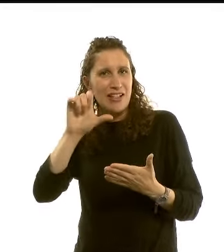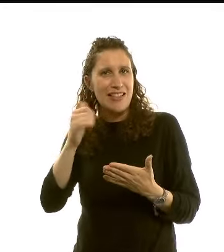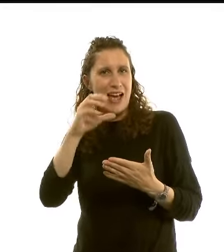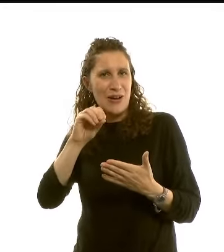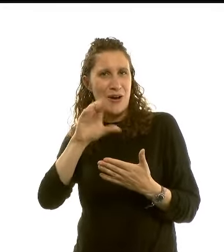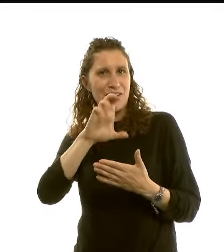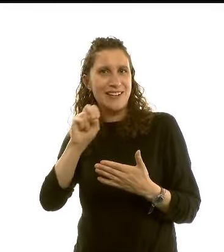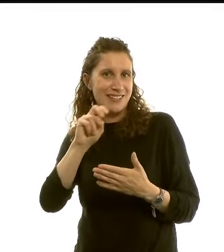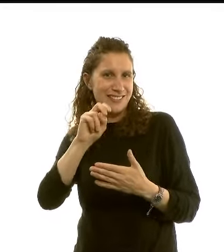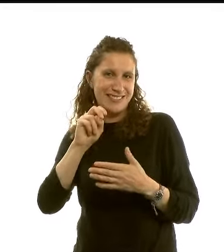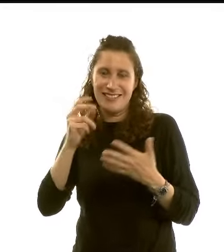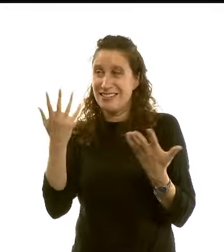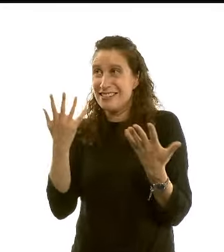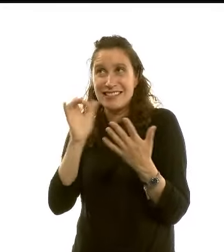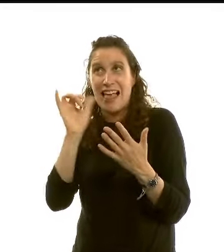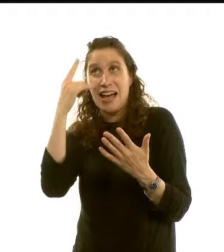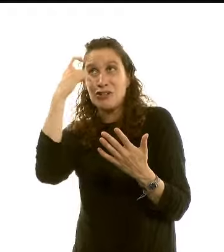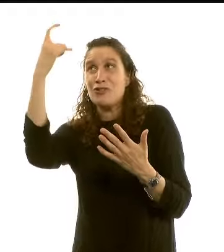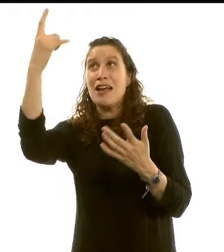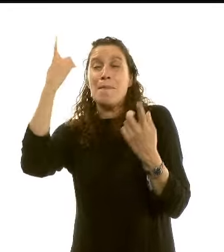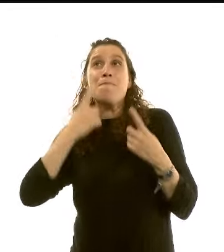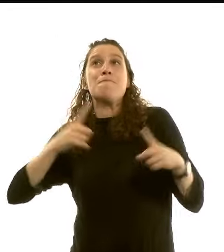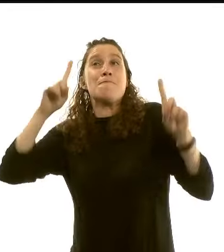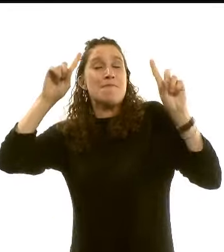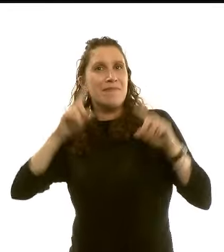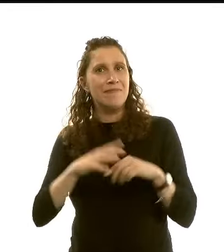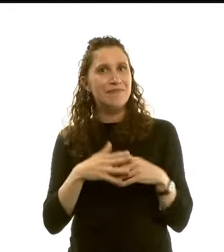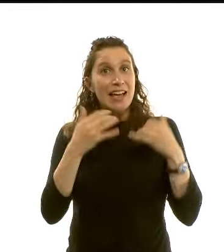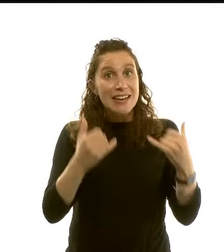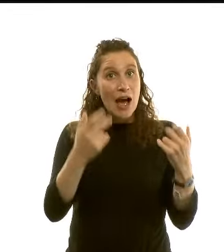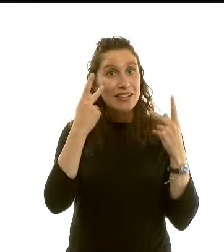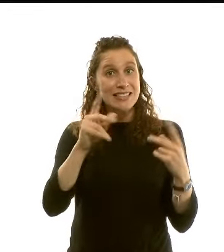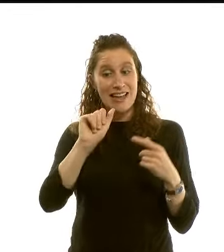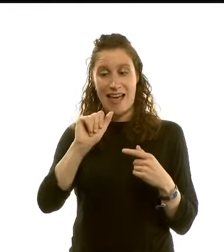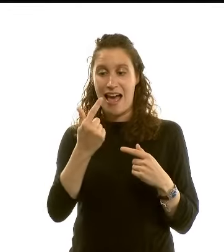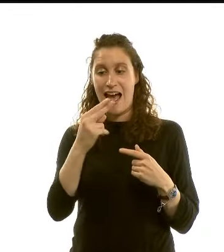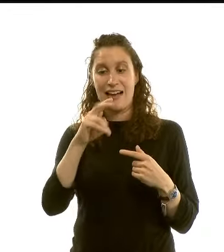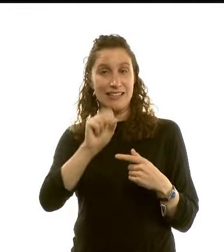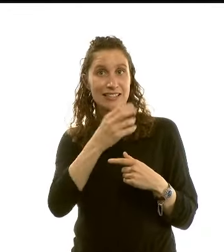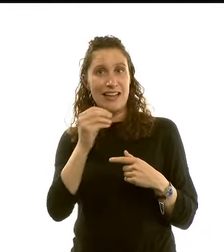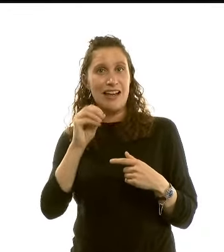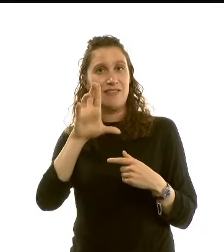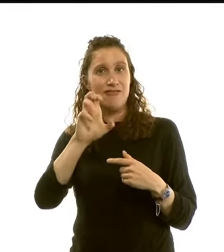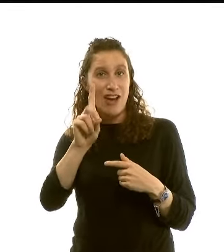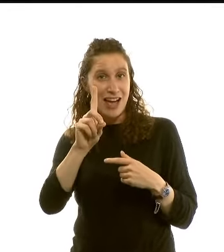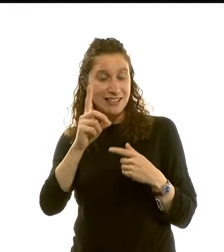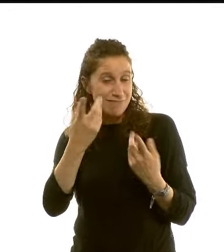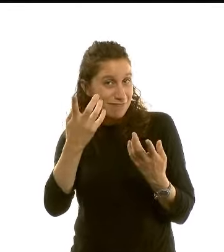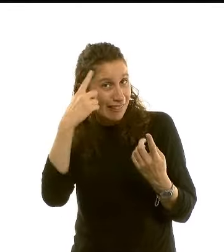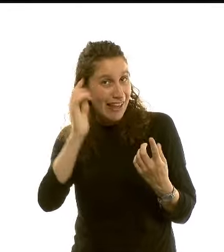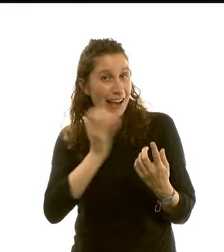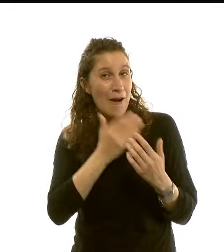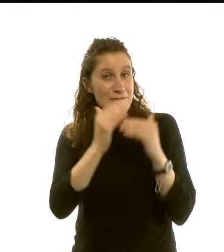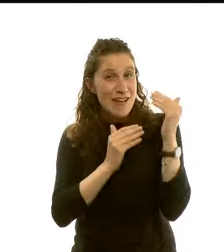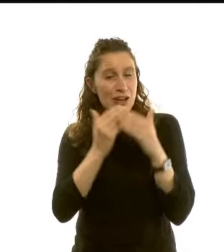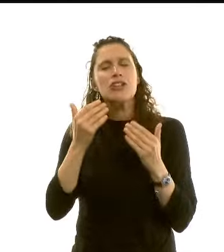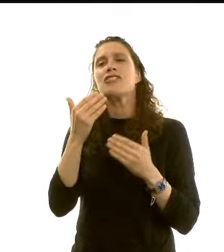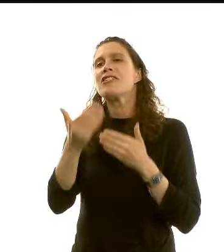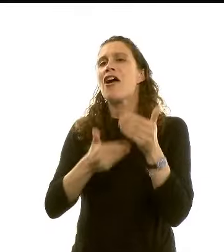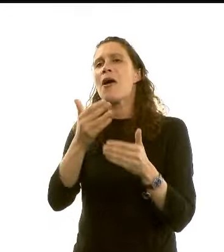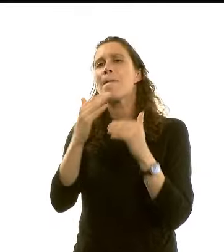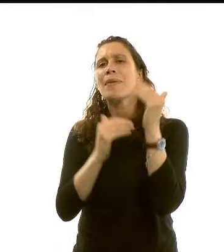LegoCon. Honestly, like a dream in some ways. So now let's see what Agnes and Fred have to say about our build. Keep on building. And keep on